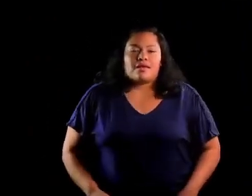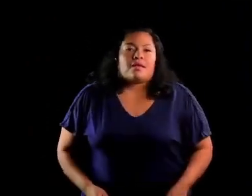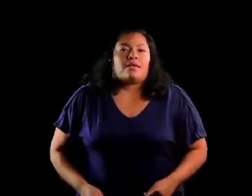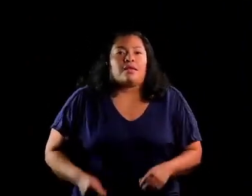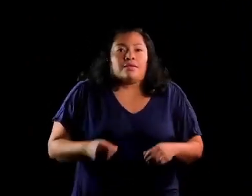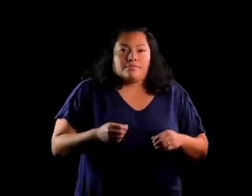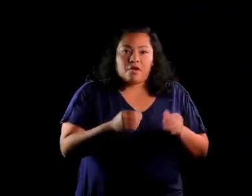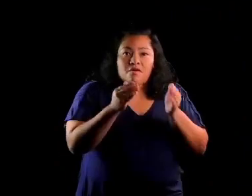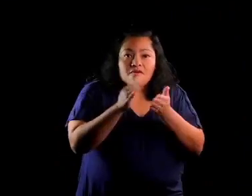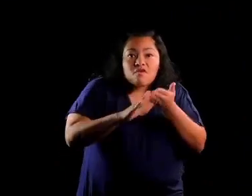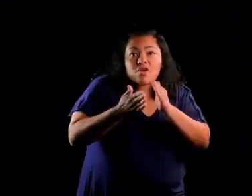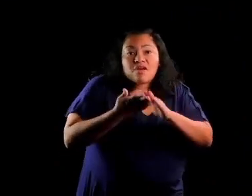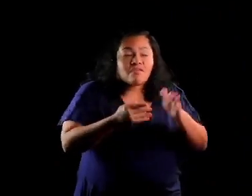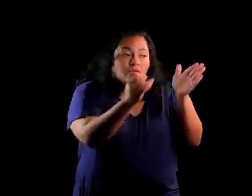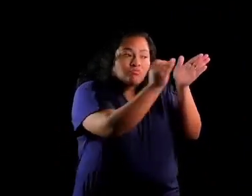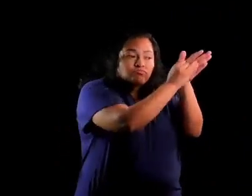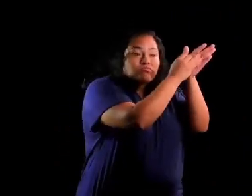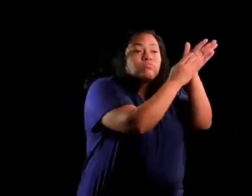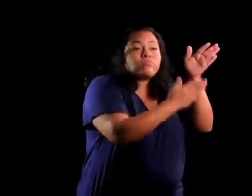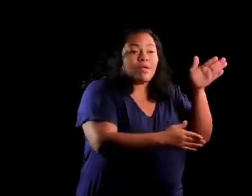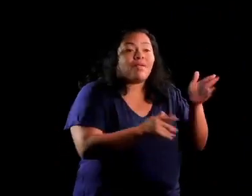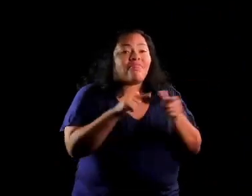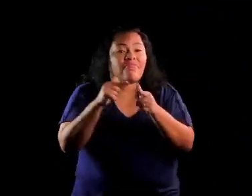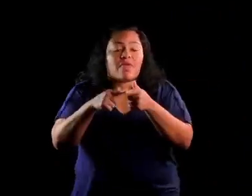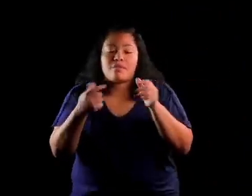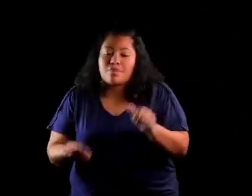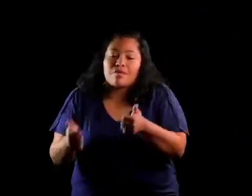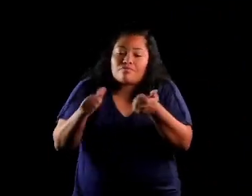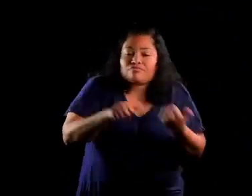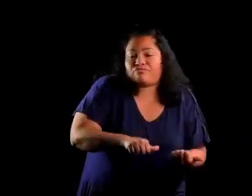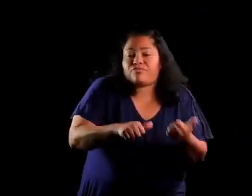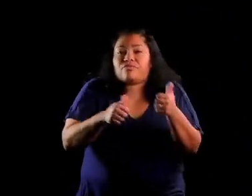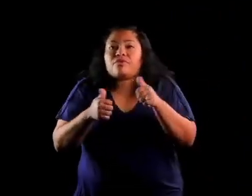daughters, bought with blood and washed in water.